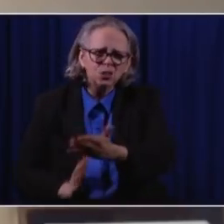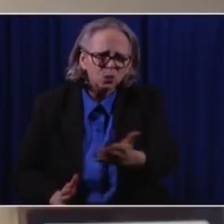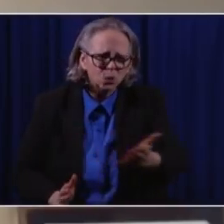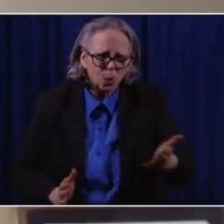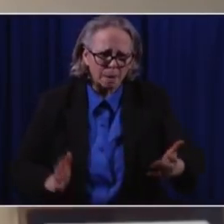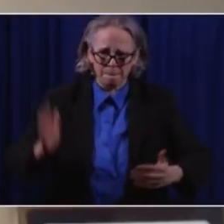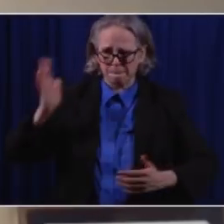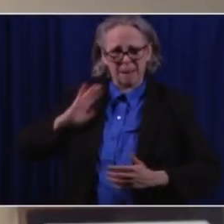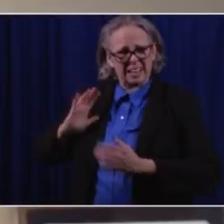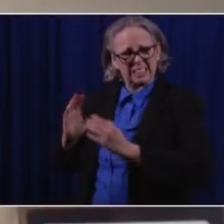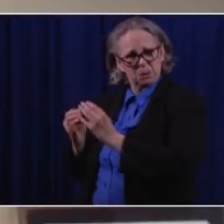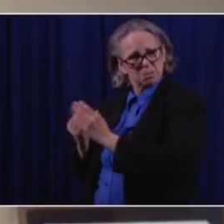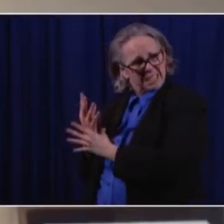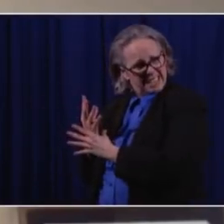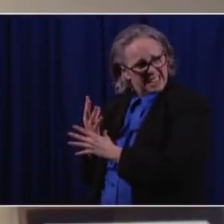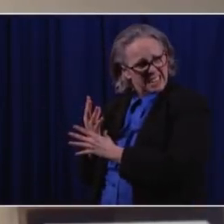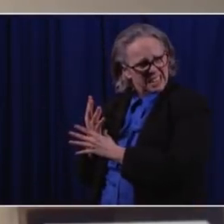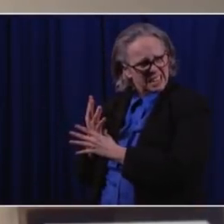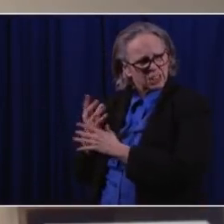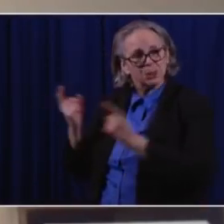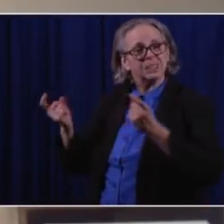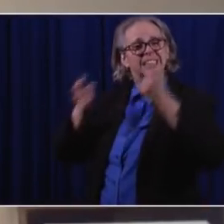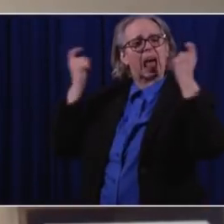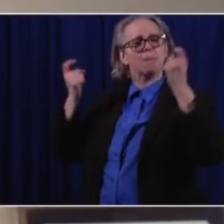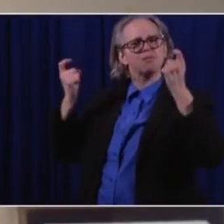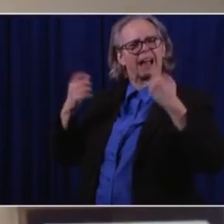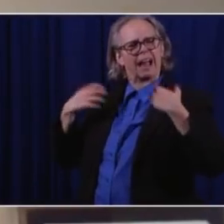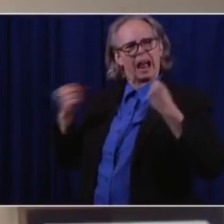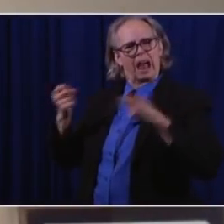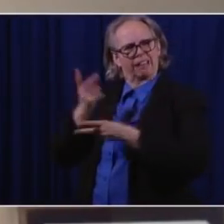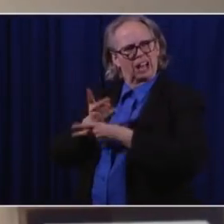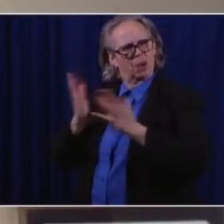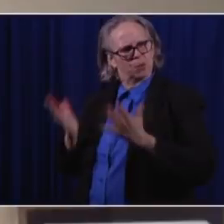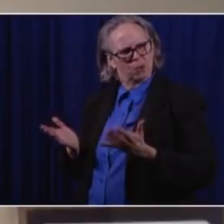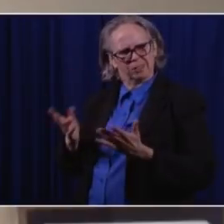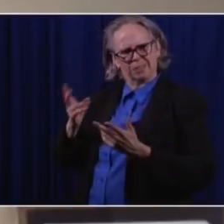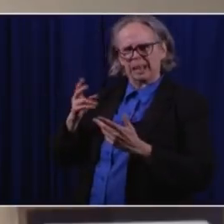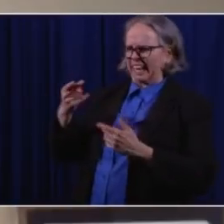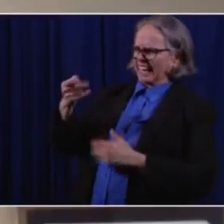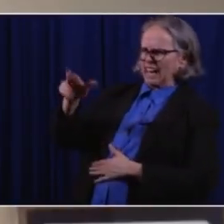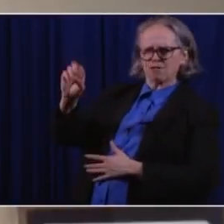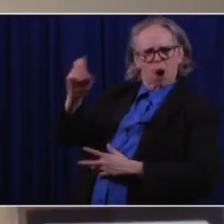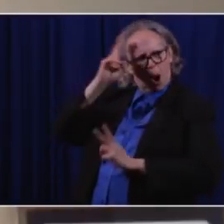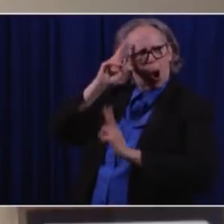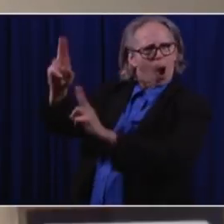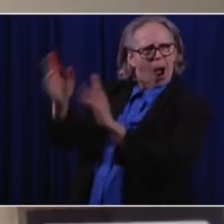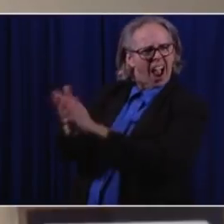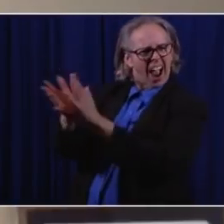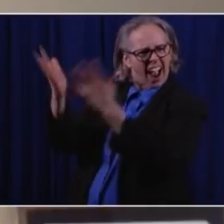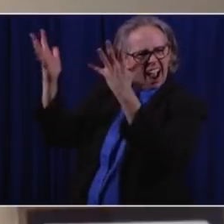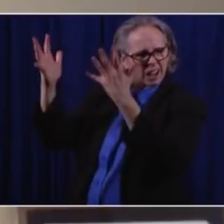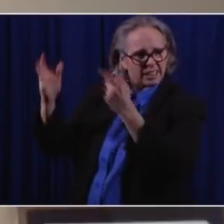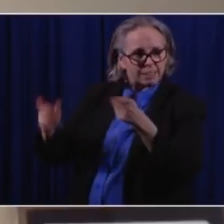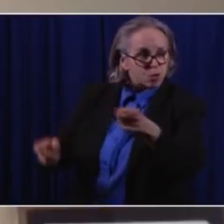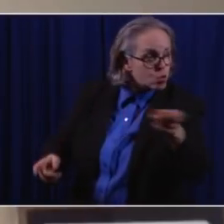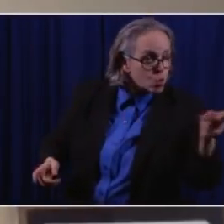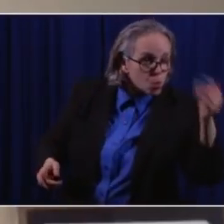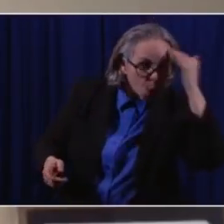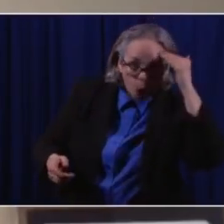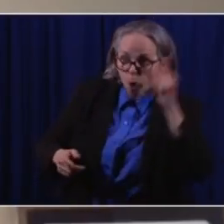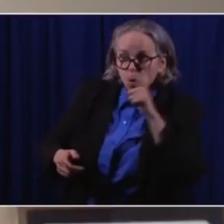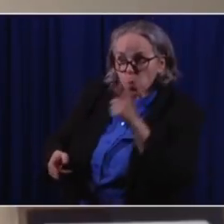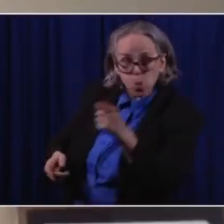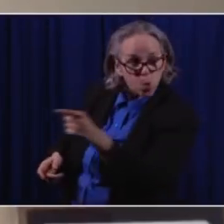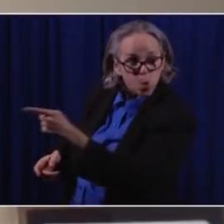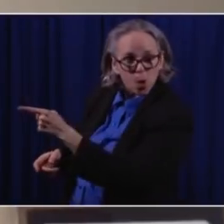were heroes. If you know a healthcare worker, if you encounter a healthcare worker, please tell them how much you appreciate